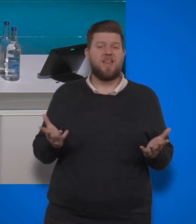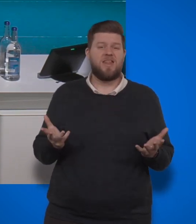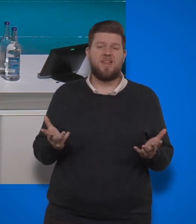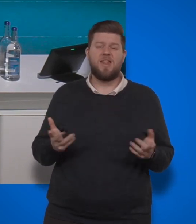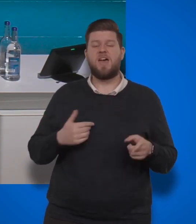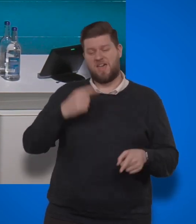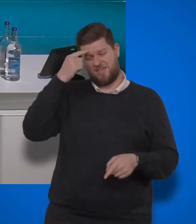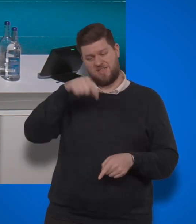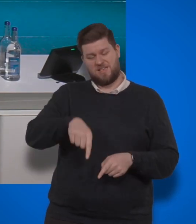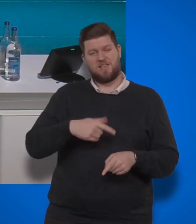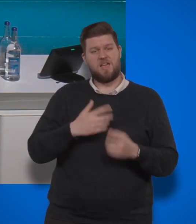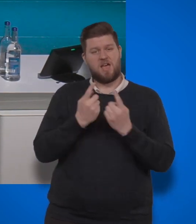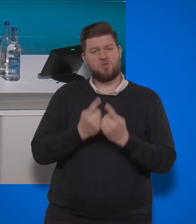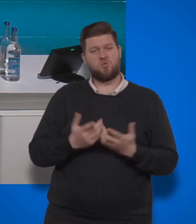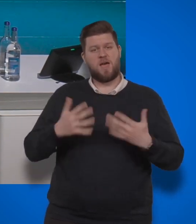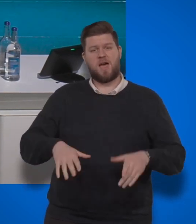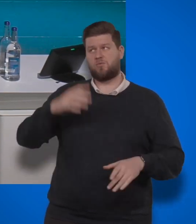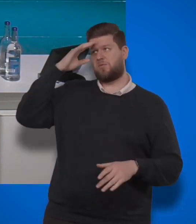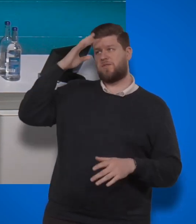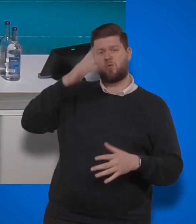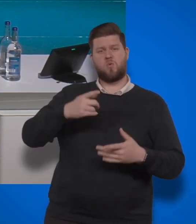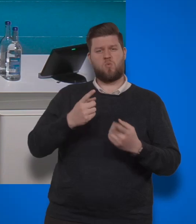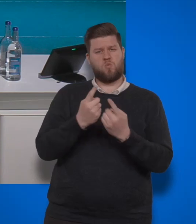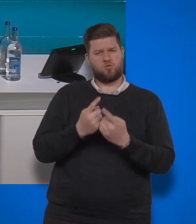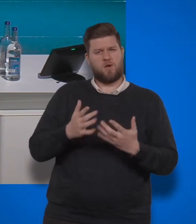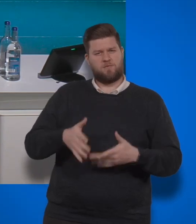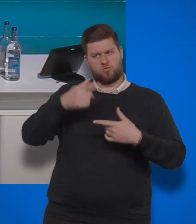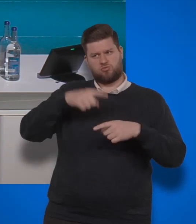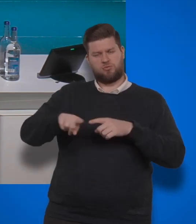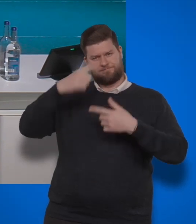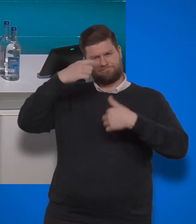to address these fundamental issues. In terms of consciousness,